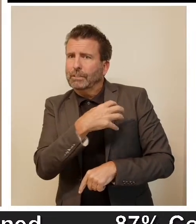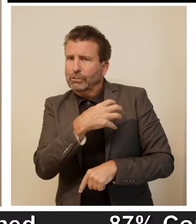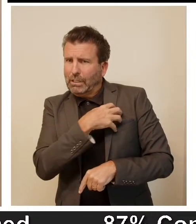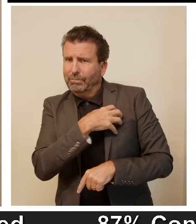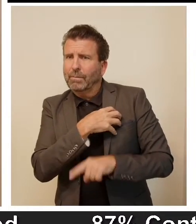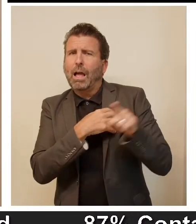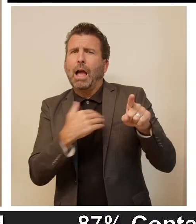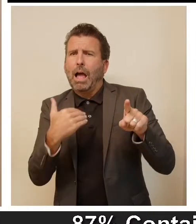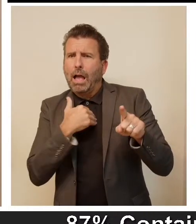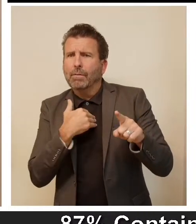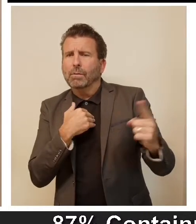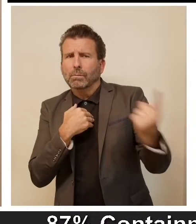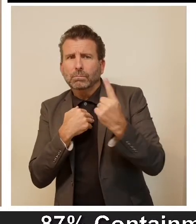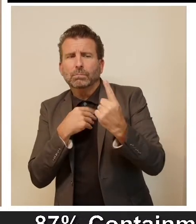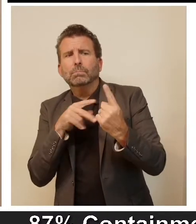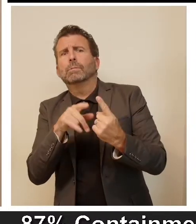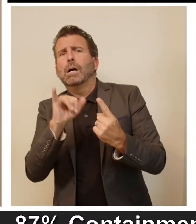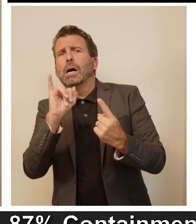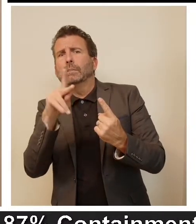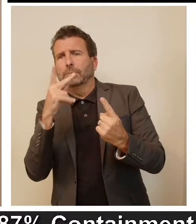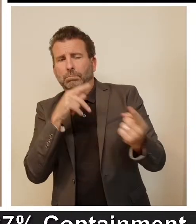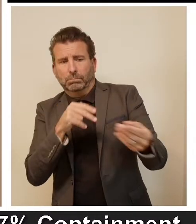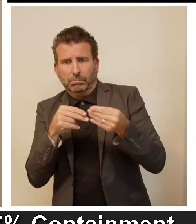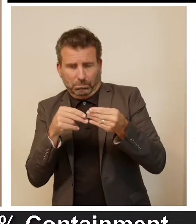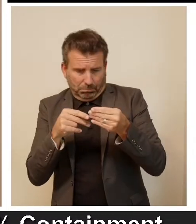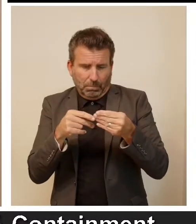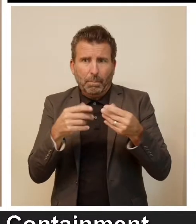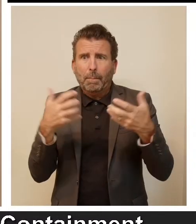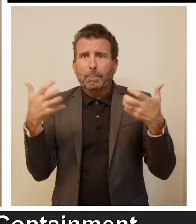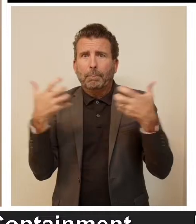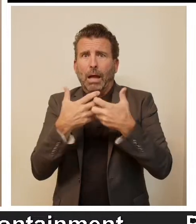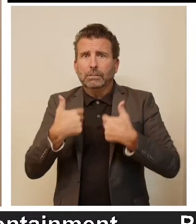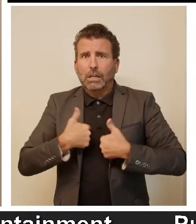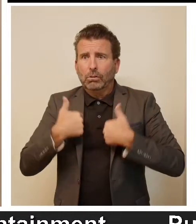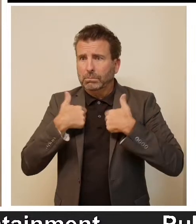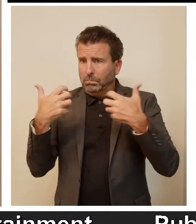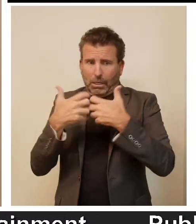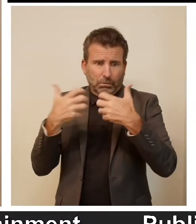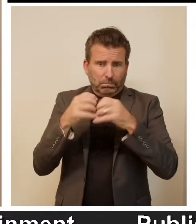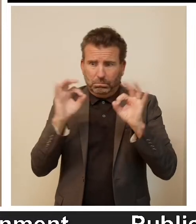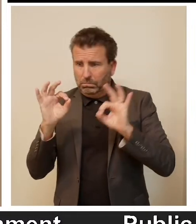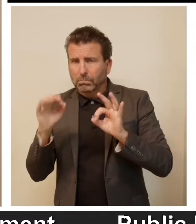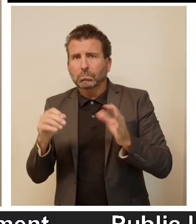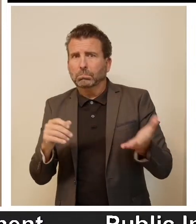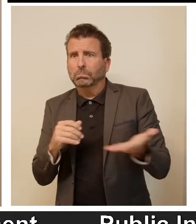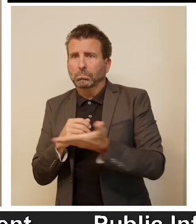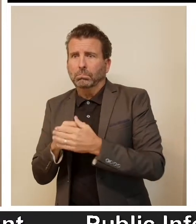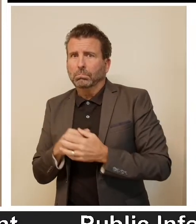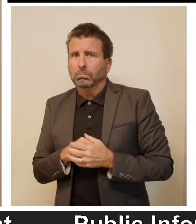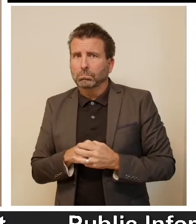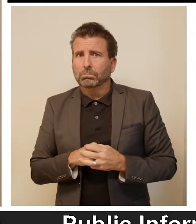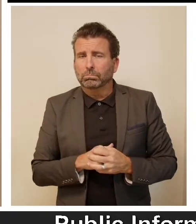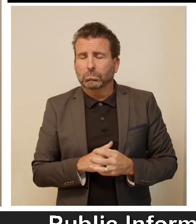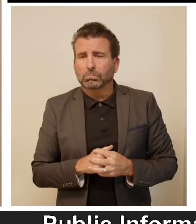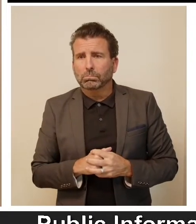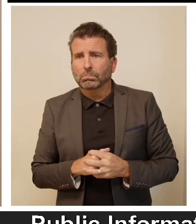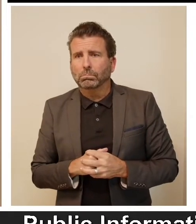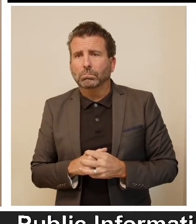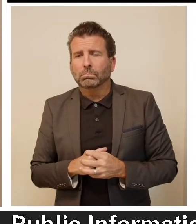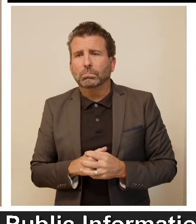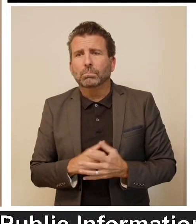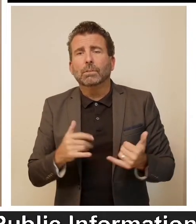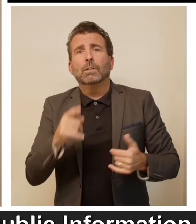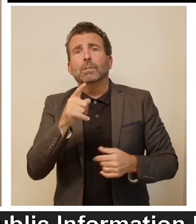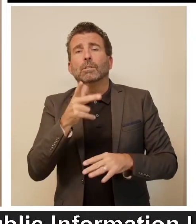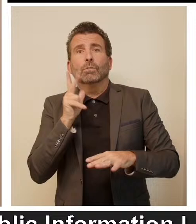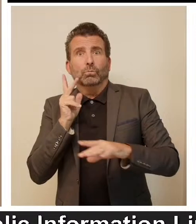that. But again, everybody can go home. This area is still under an order. Meet with the Sheriff's Department, make